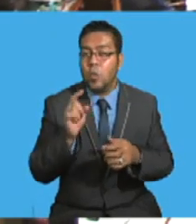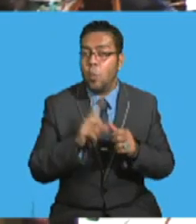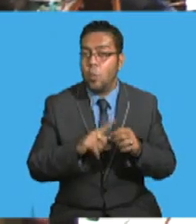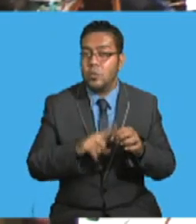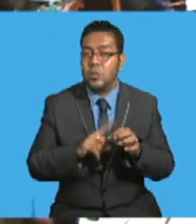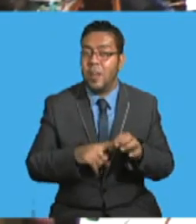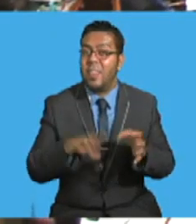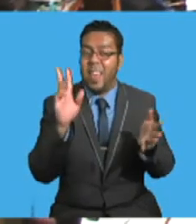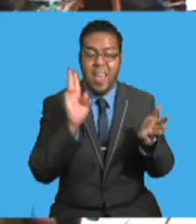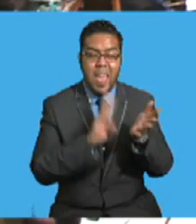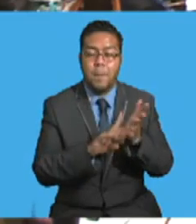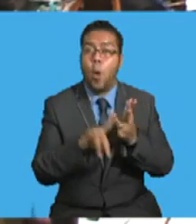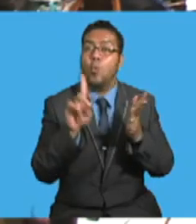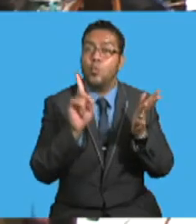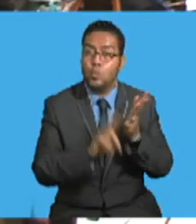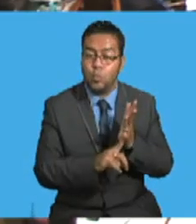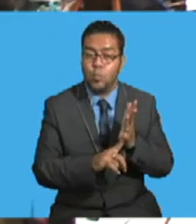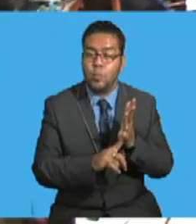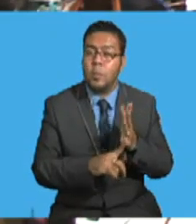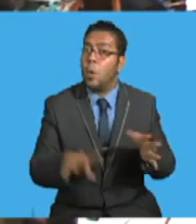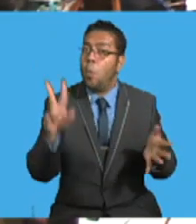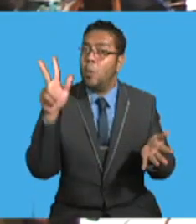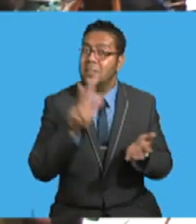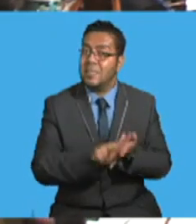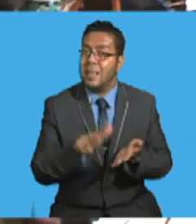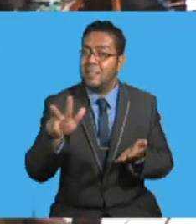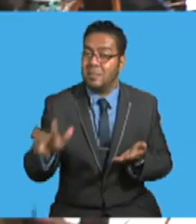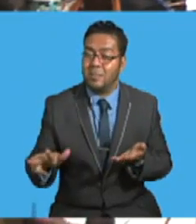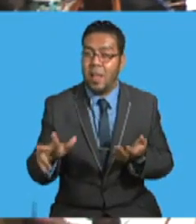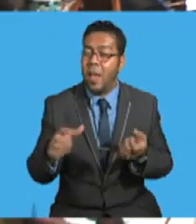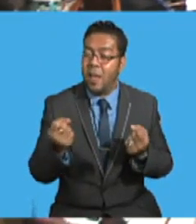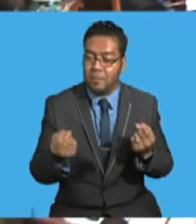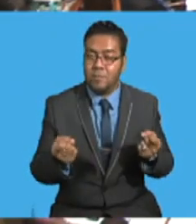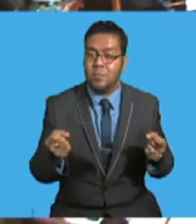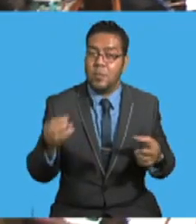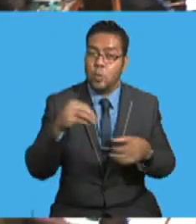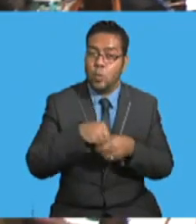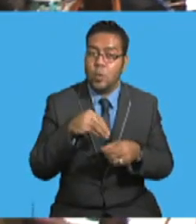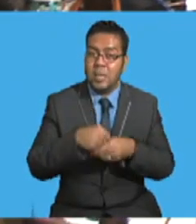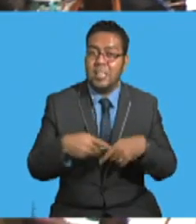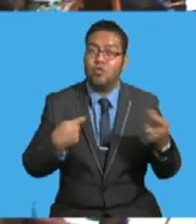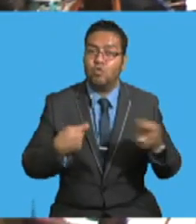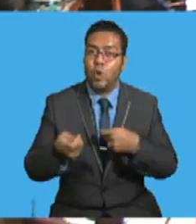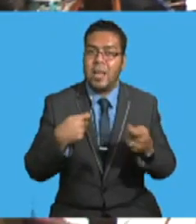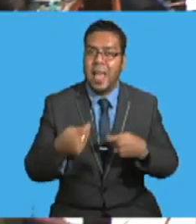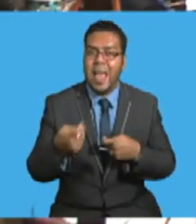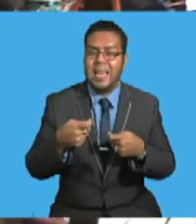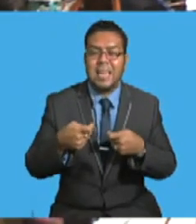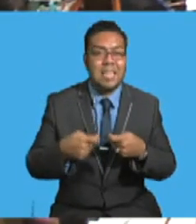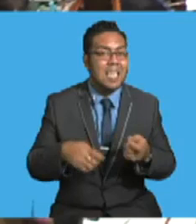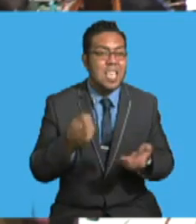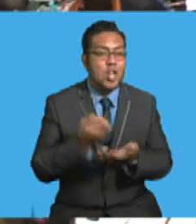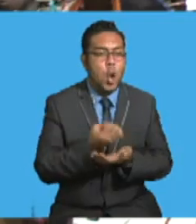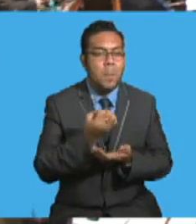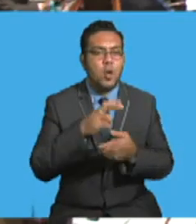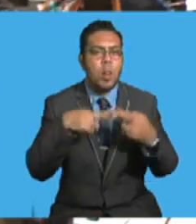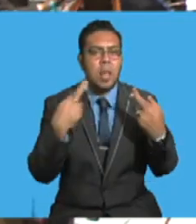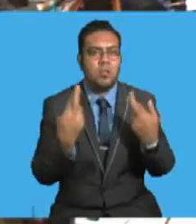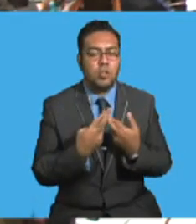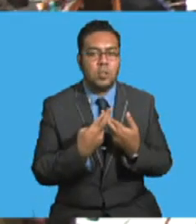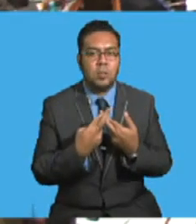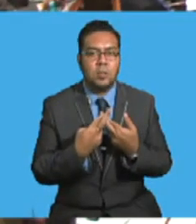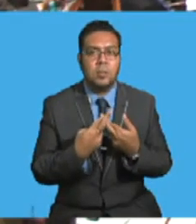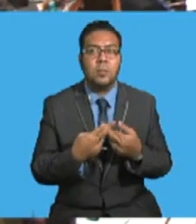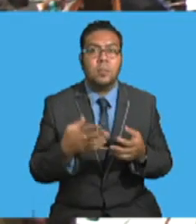The MOU has various components, including trade and economic relations. However,